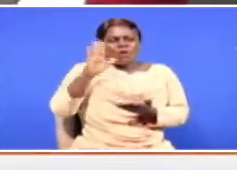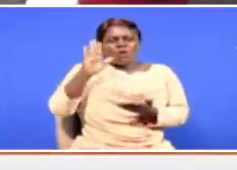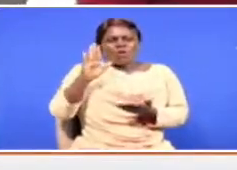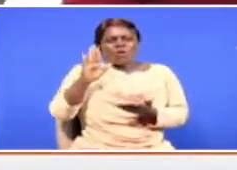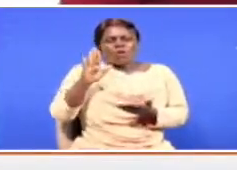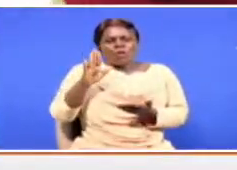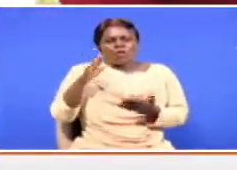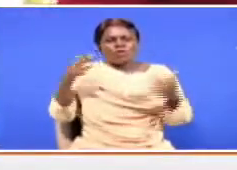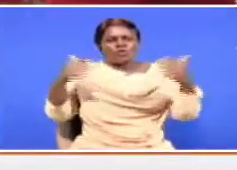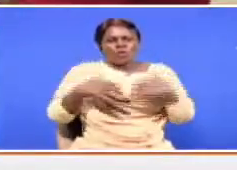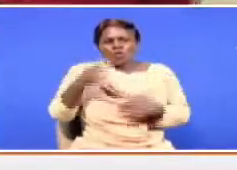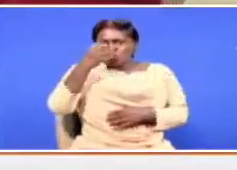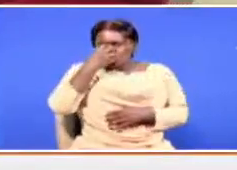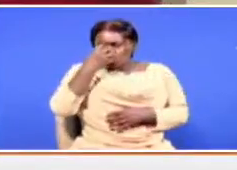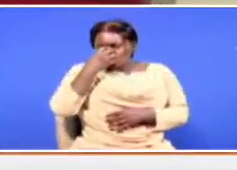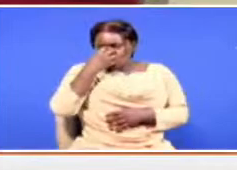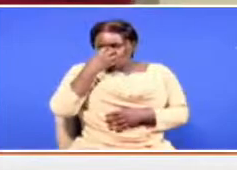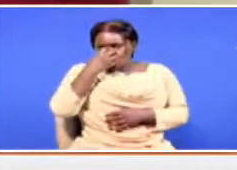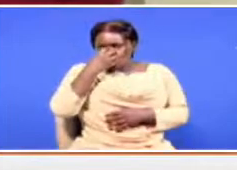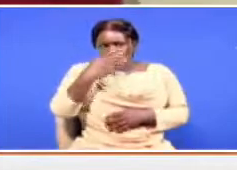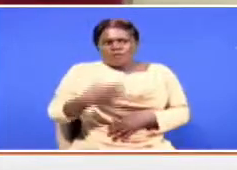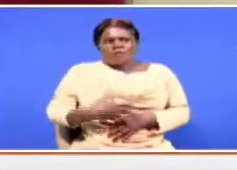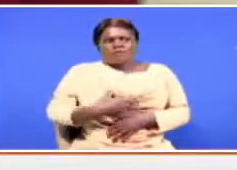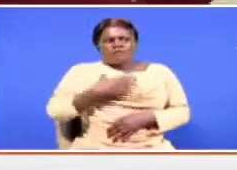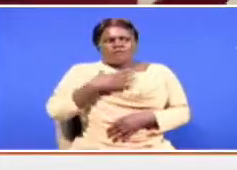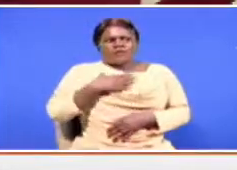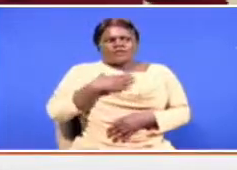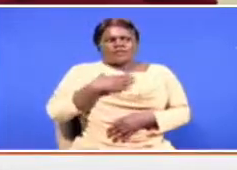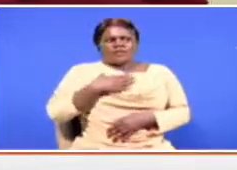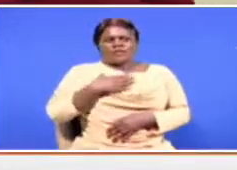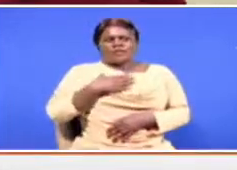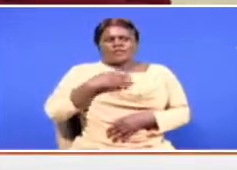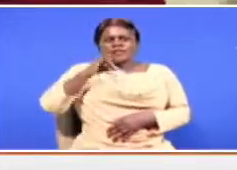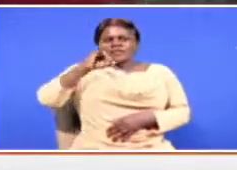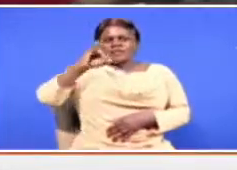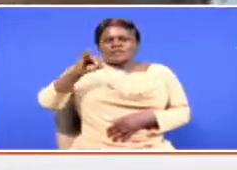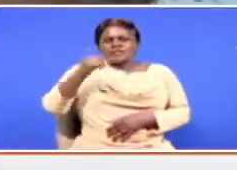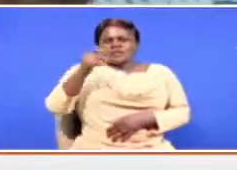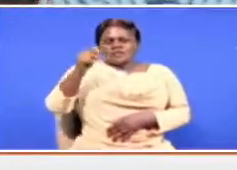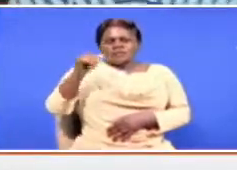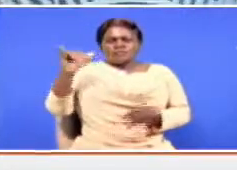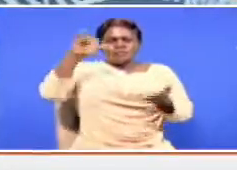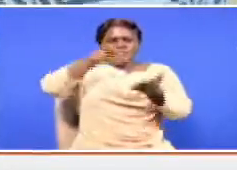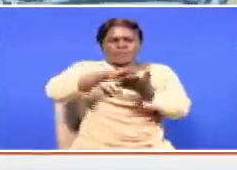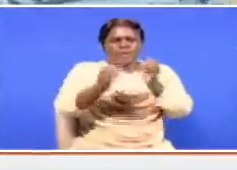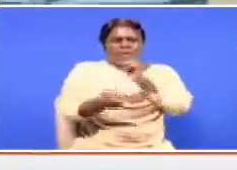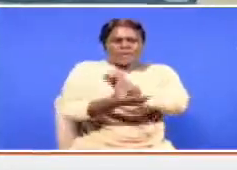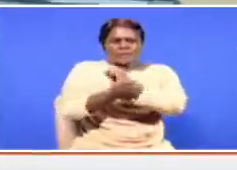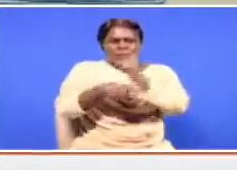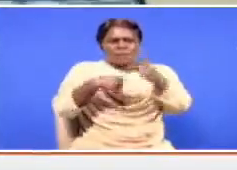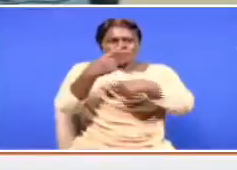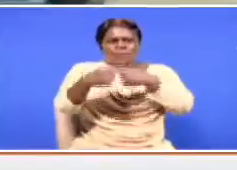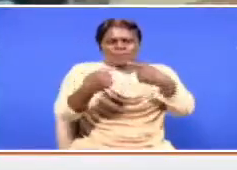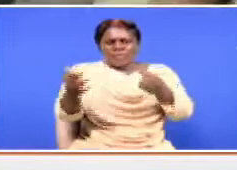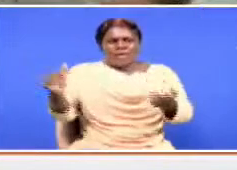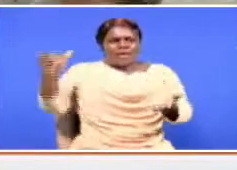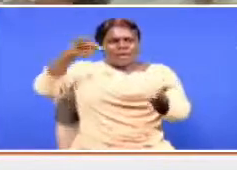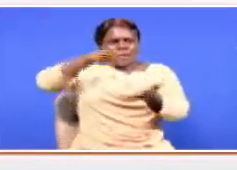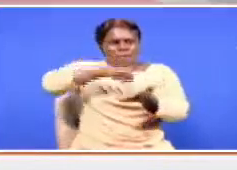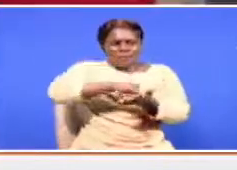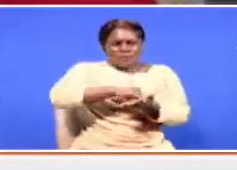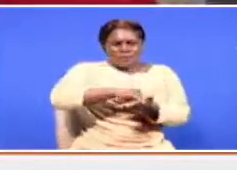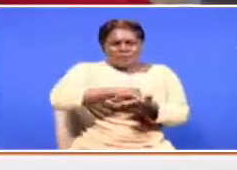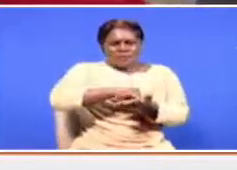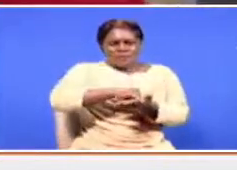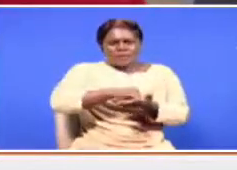that President Ruto made an impromptu visit to JKIA and was briefed on what has been ongoing at the airport